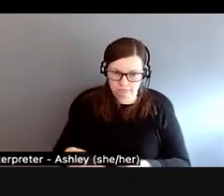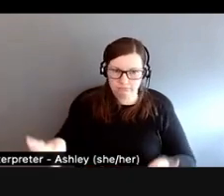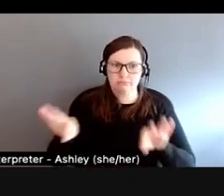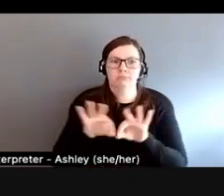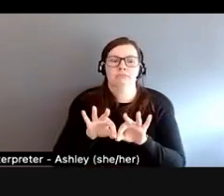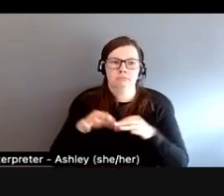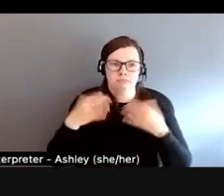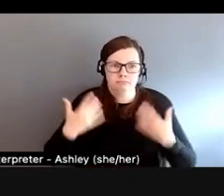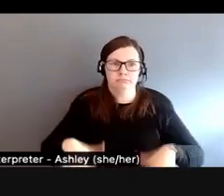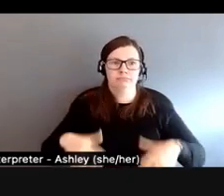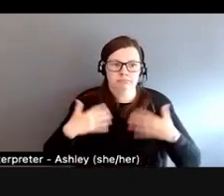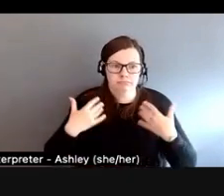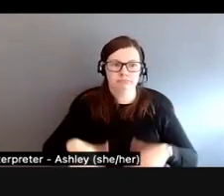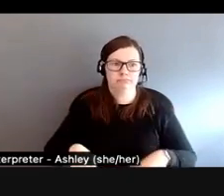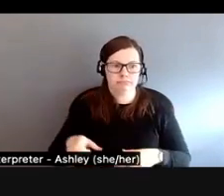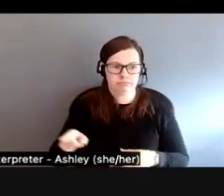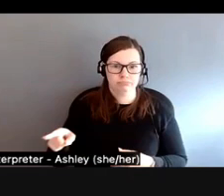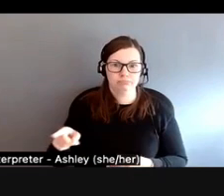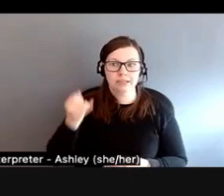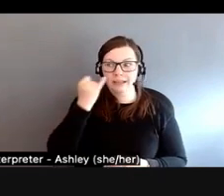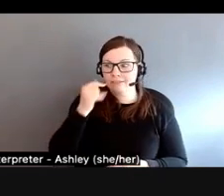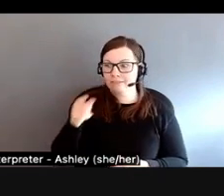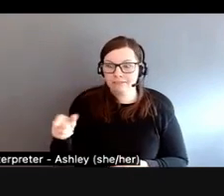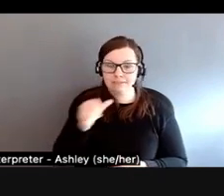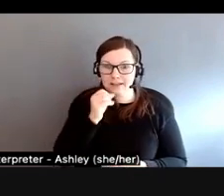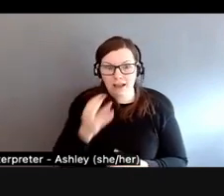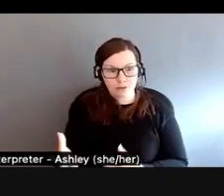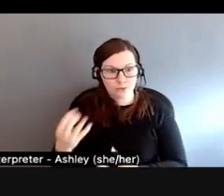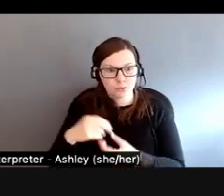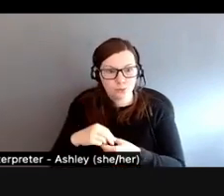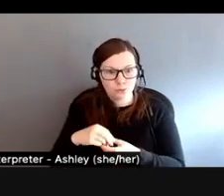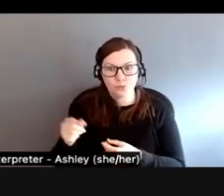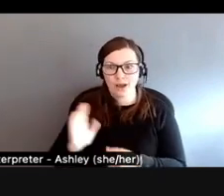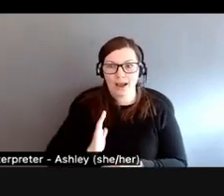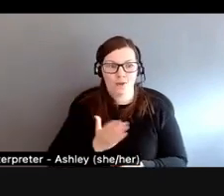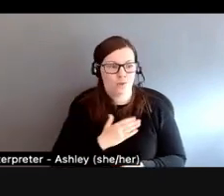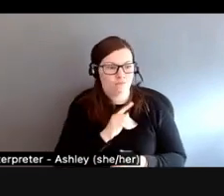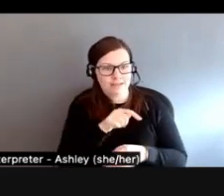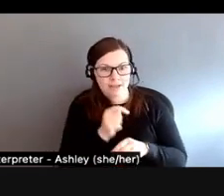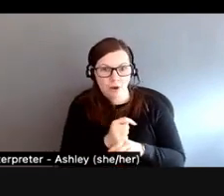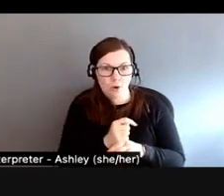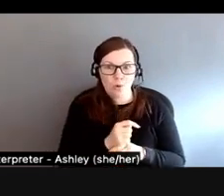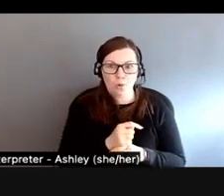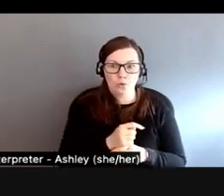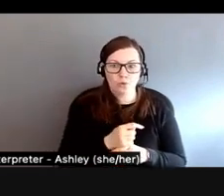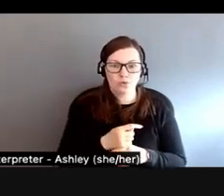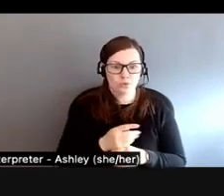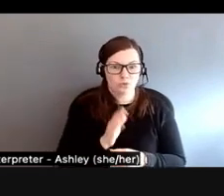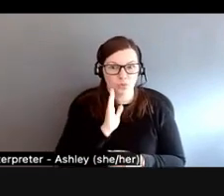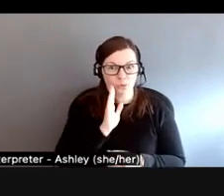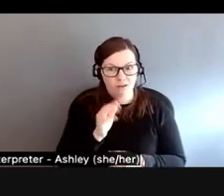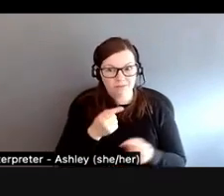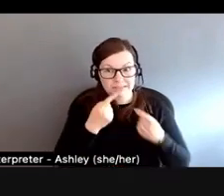cool or as trending and stuff like that. And I think with the help of that person as